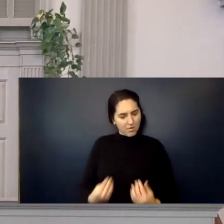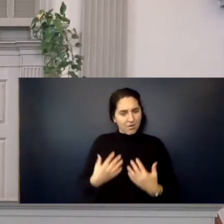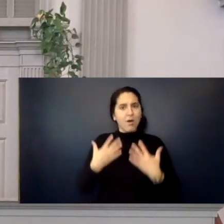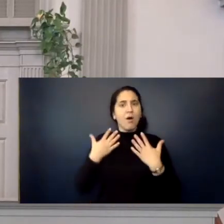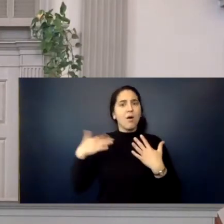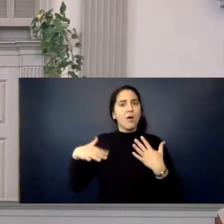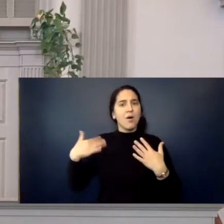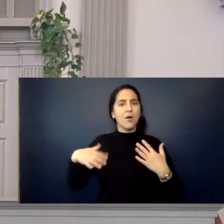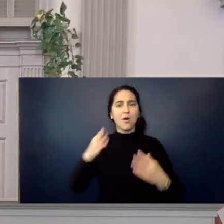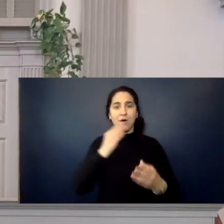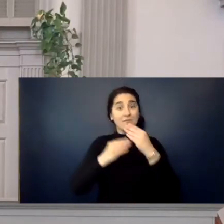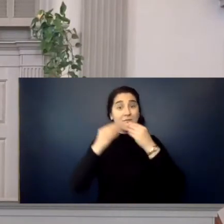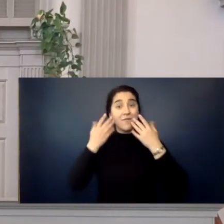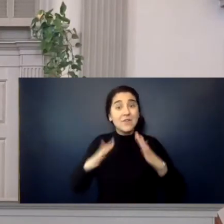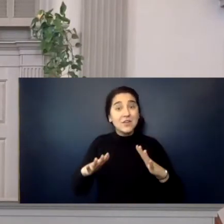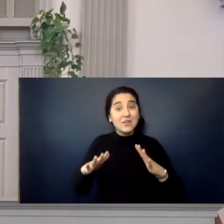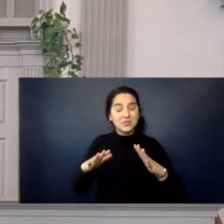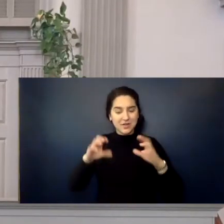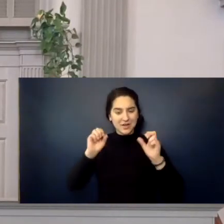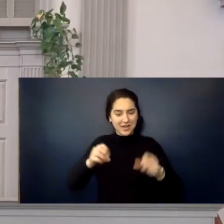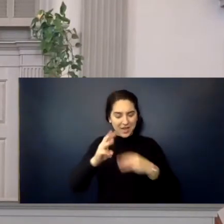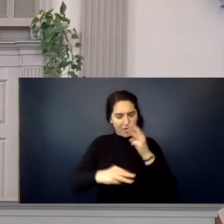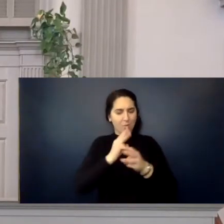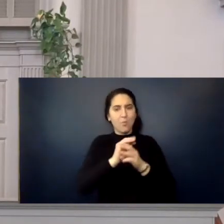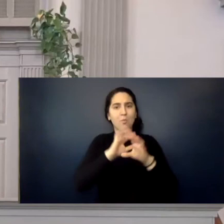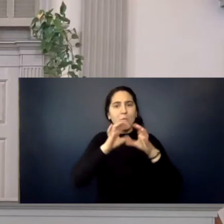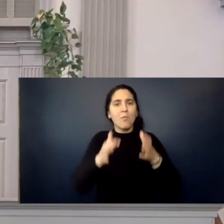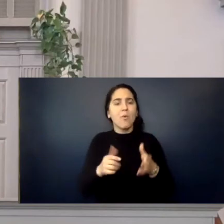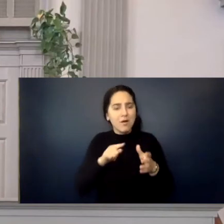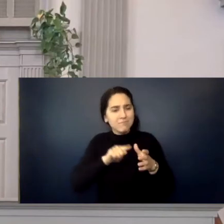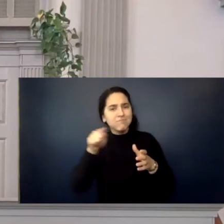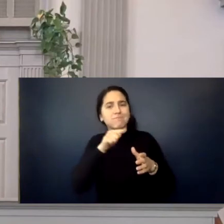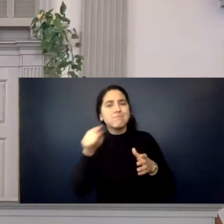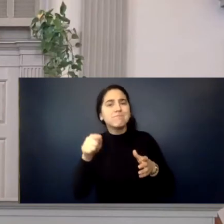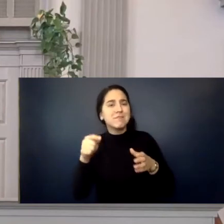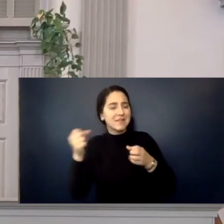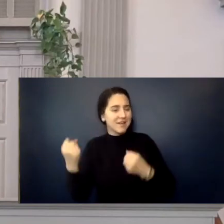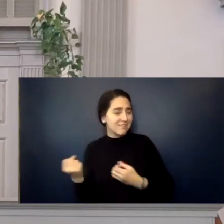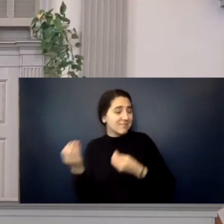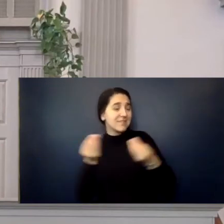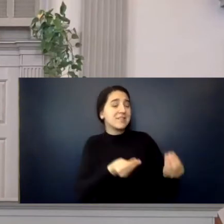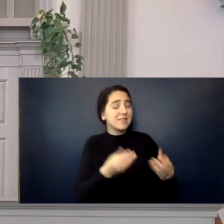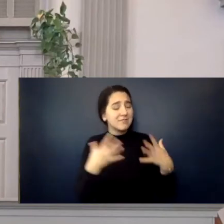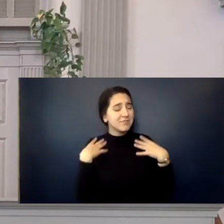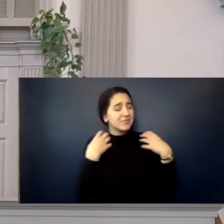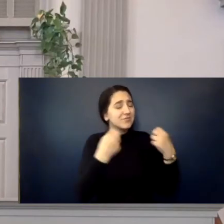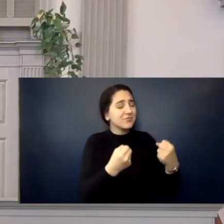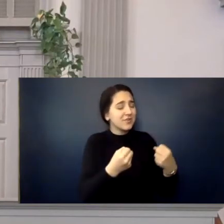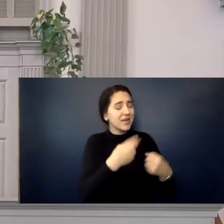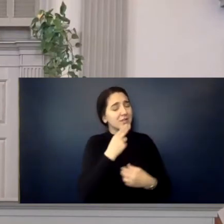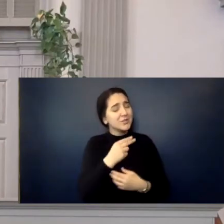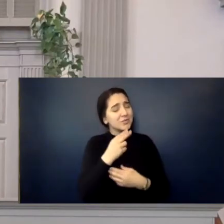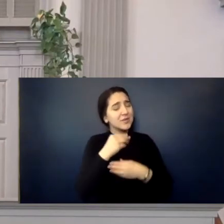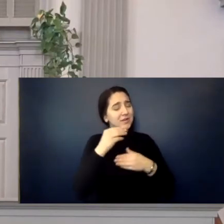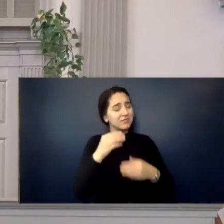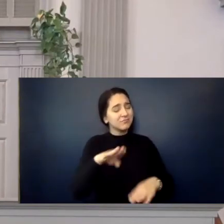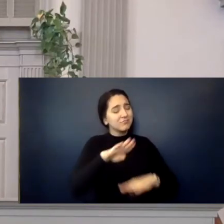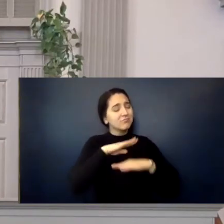Just as we are refreshed by this meal, may we go into your world to bring strength and